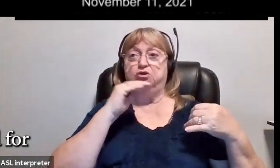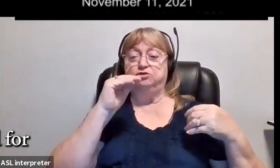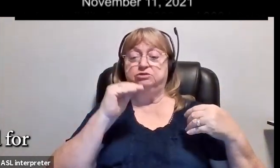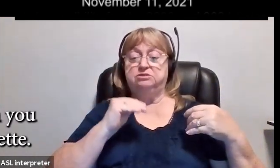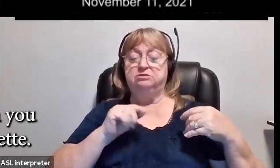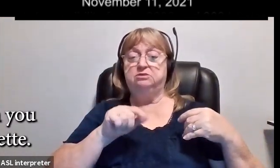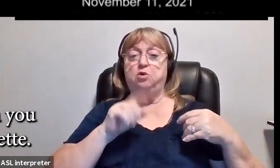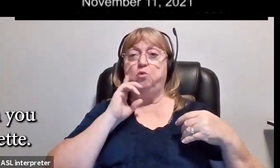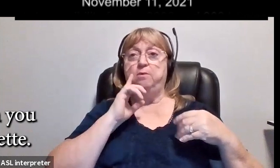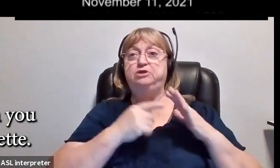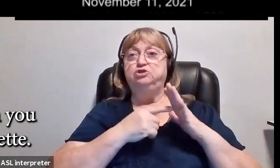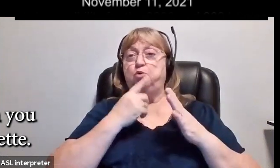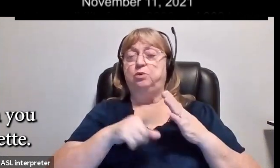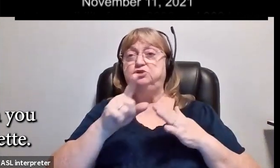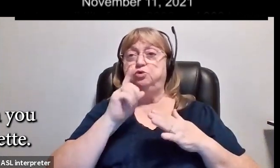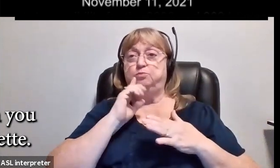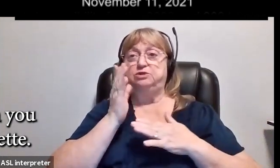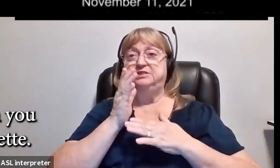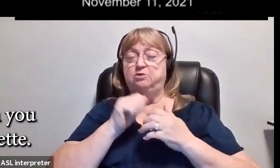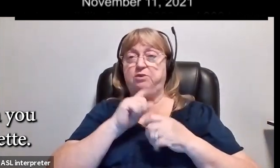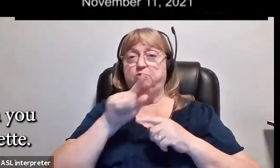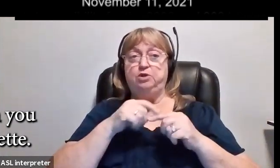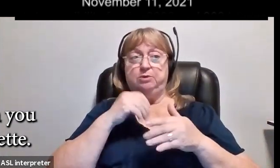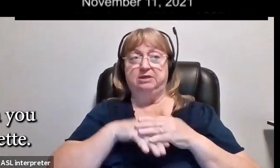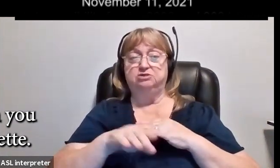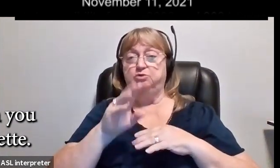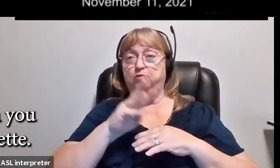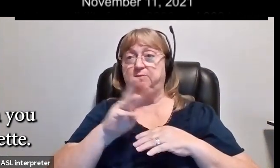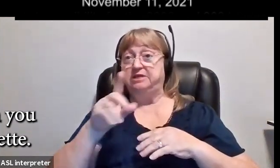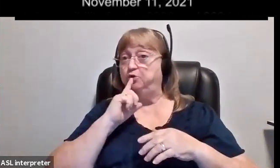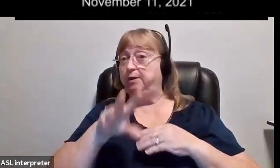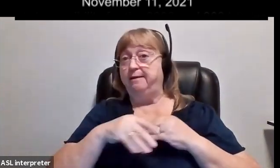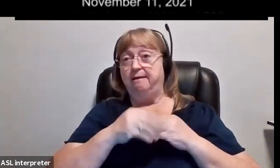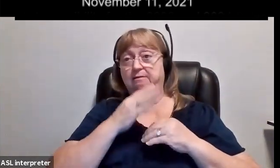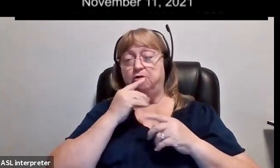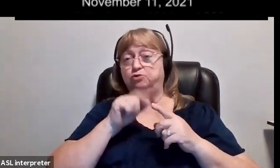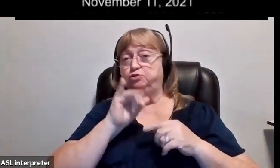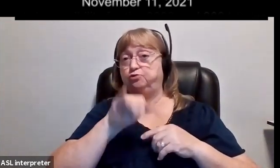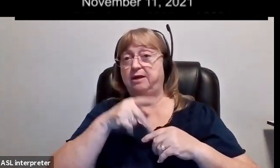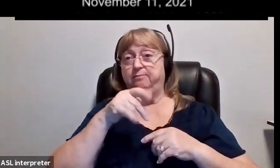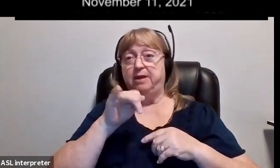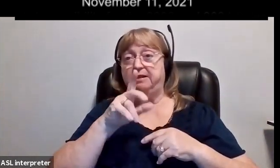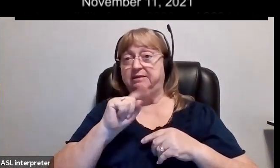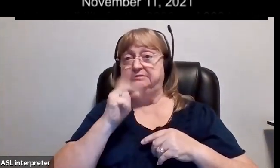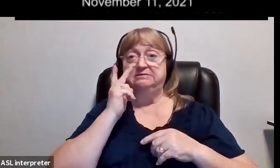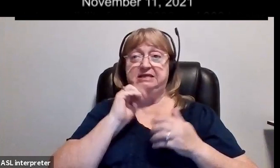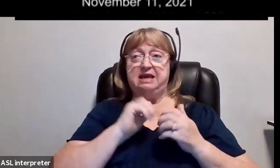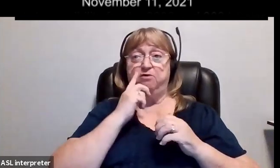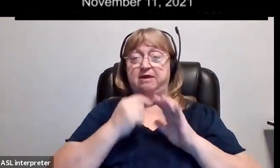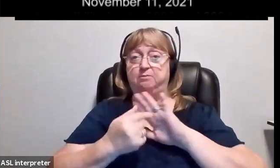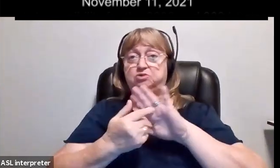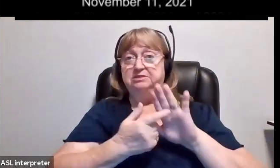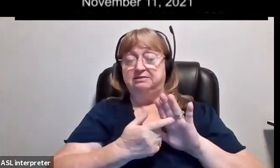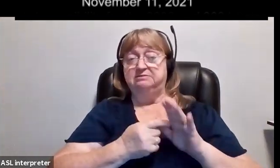be presented for when you enter the website. And then you can add your own colors to this palette and see how it presents. And I think this is